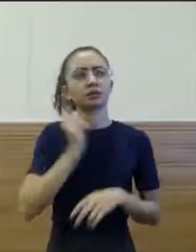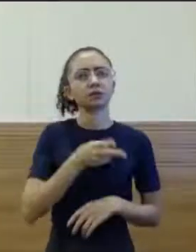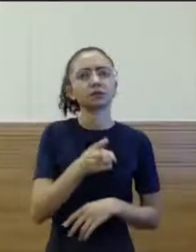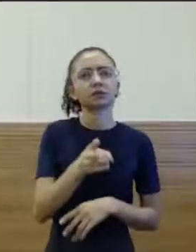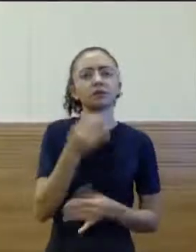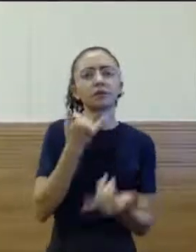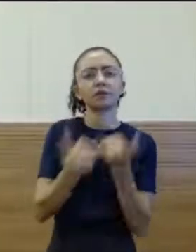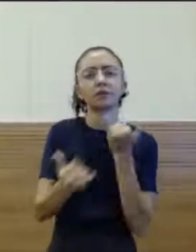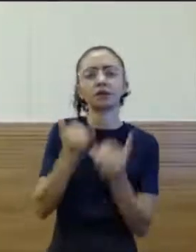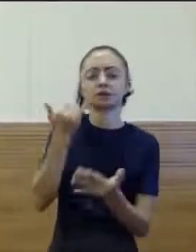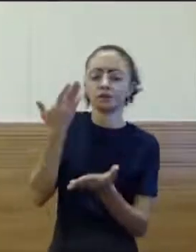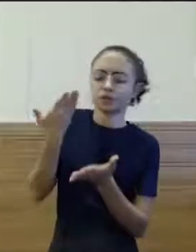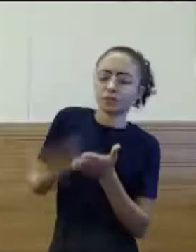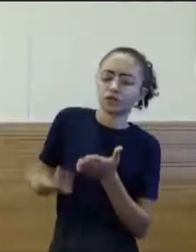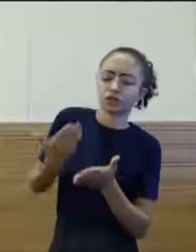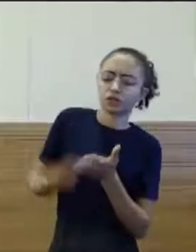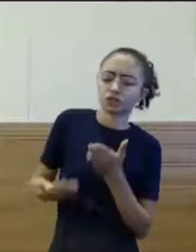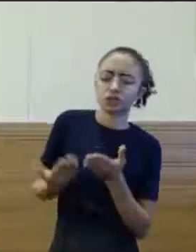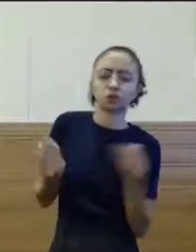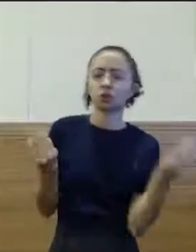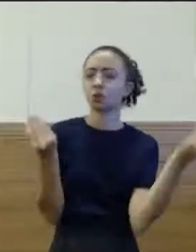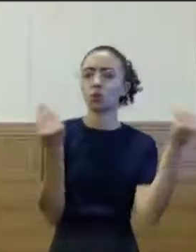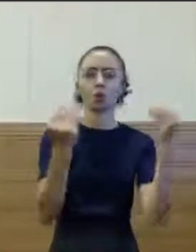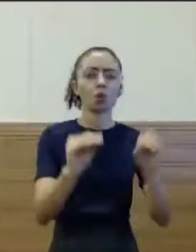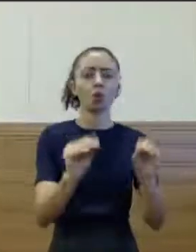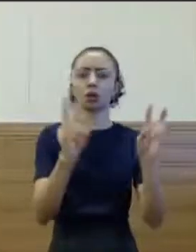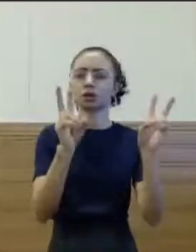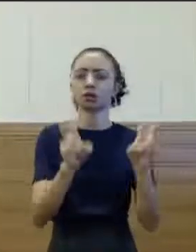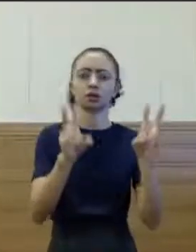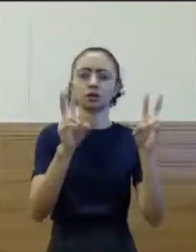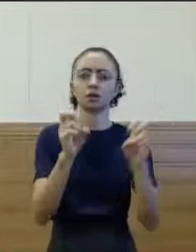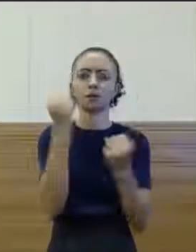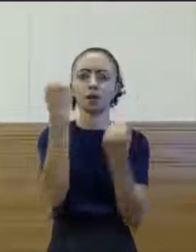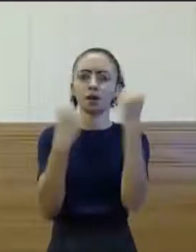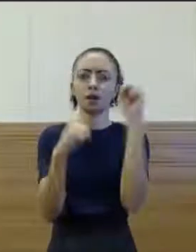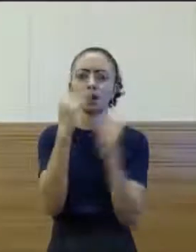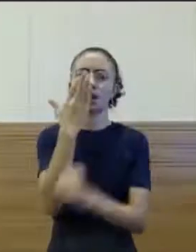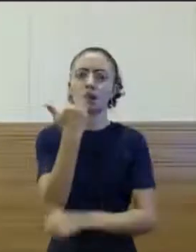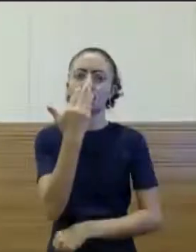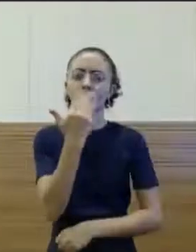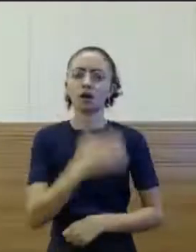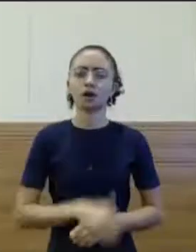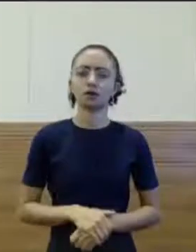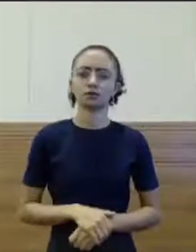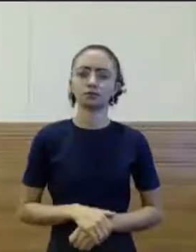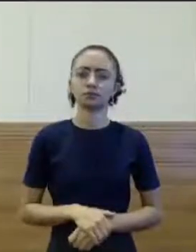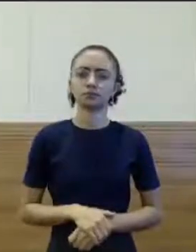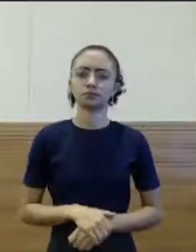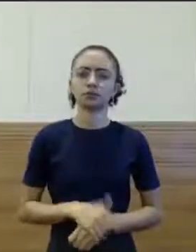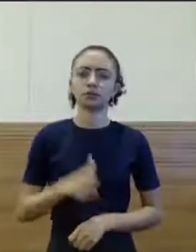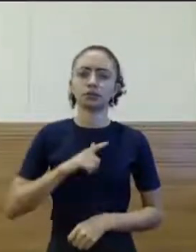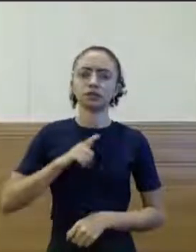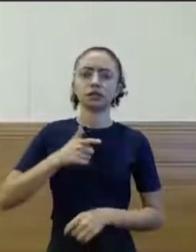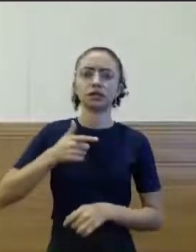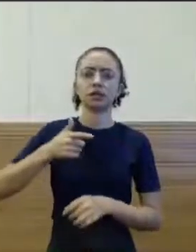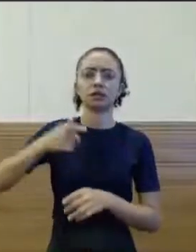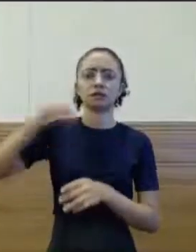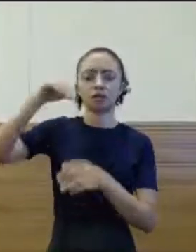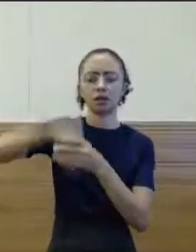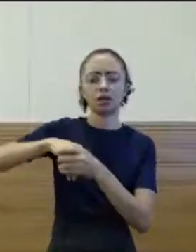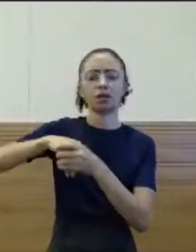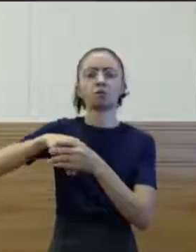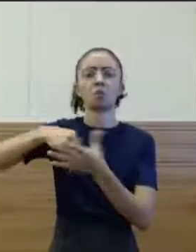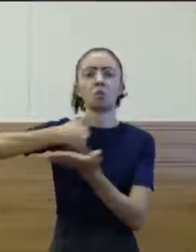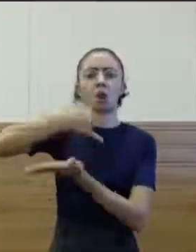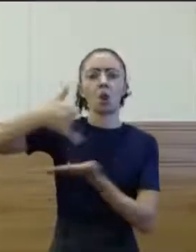that we weren't able to classify the industrialized food. So all the